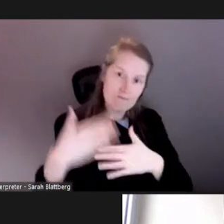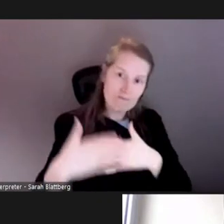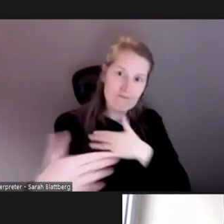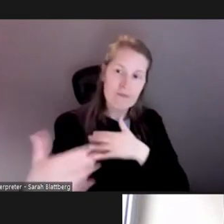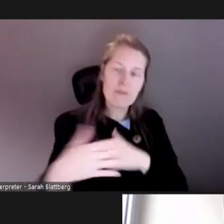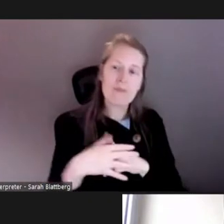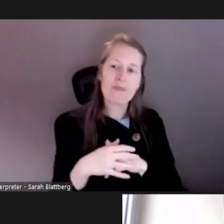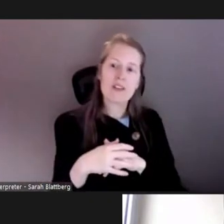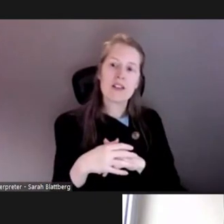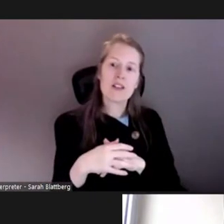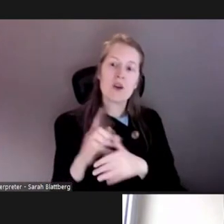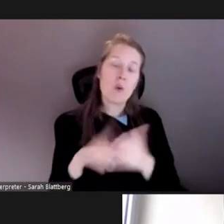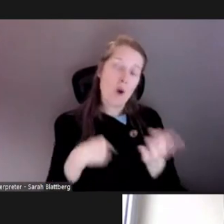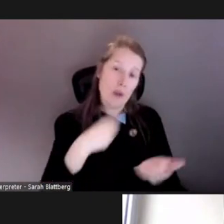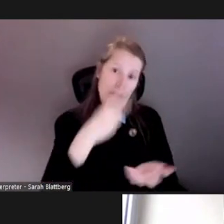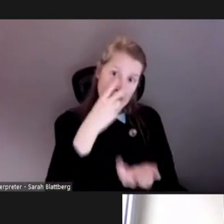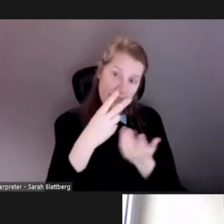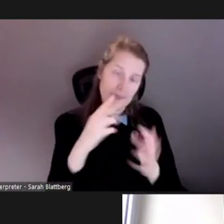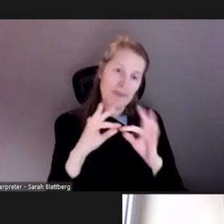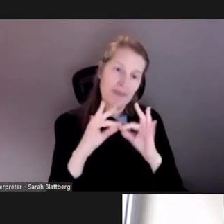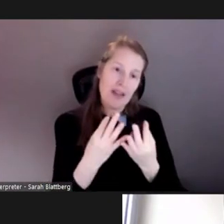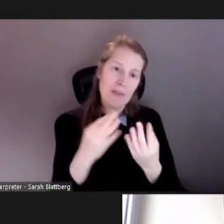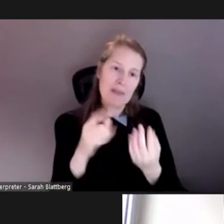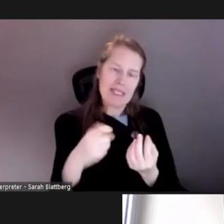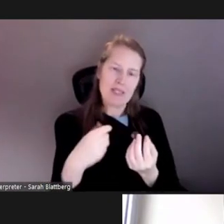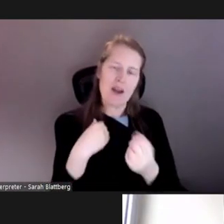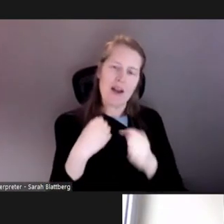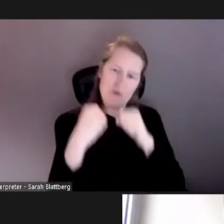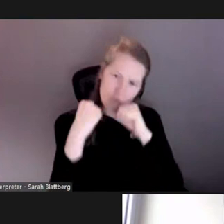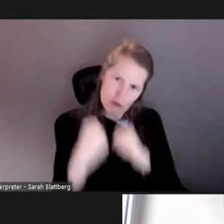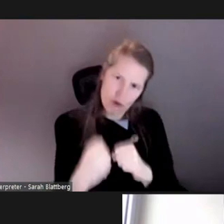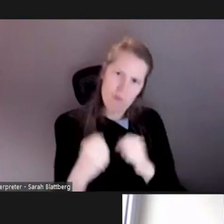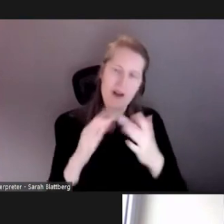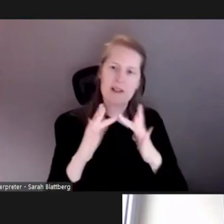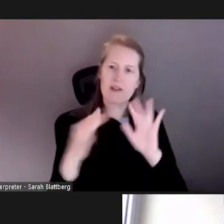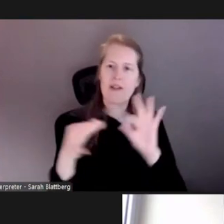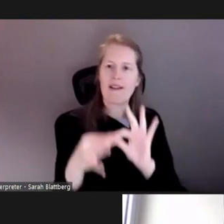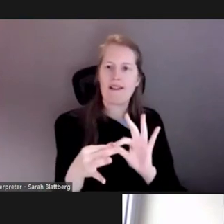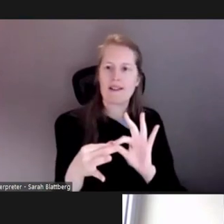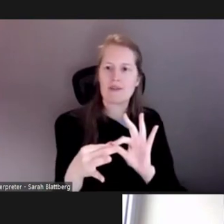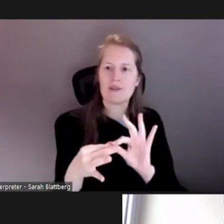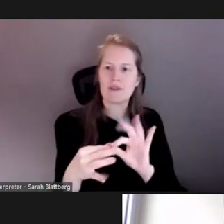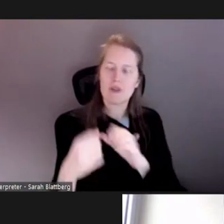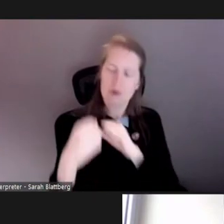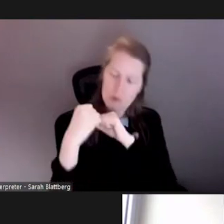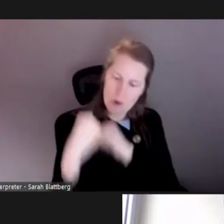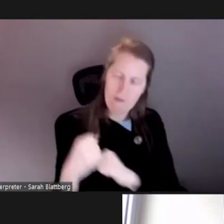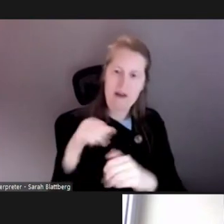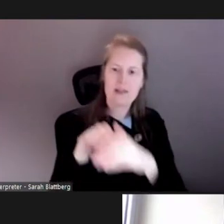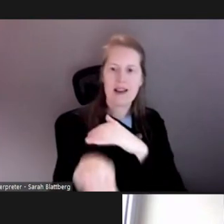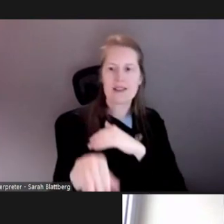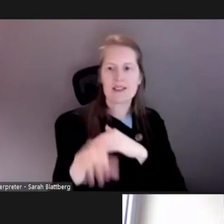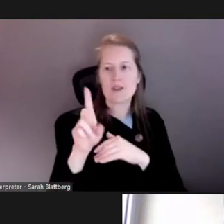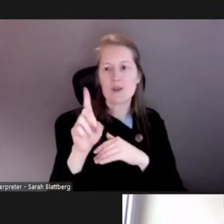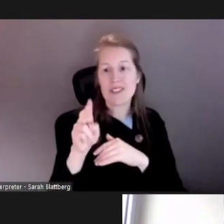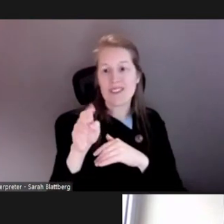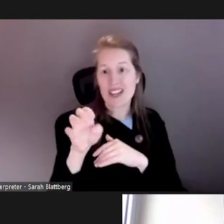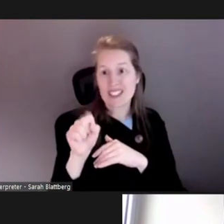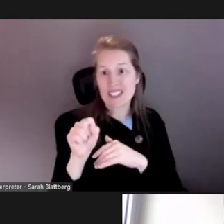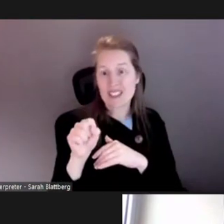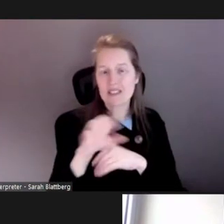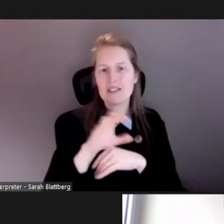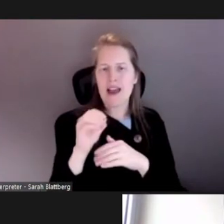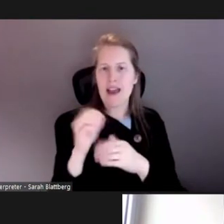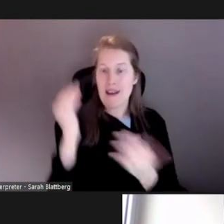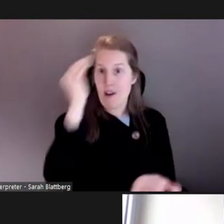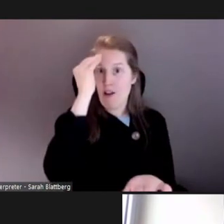families are needing to have robust internet connections, robust access to devices, and robust knowledge